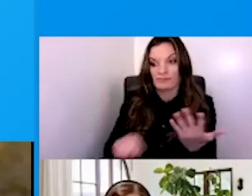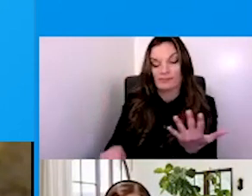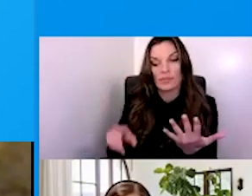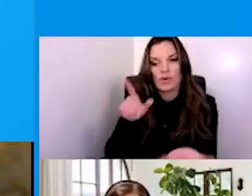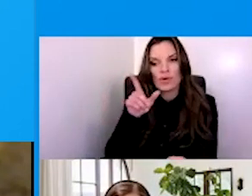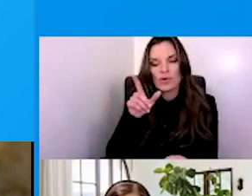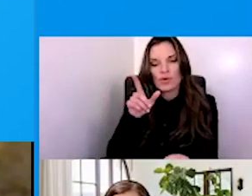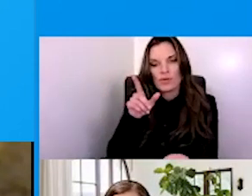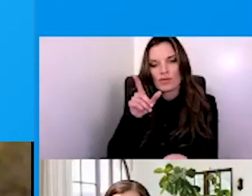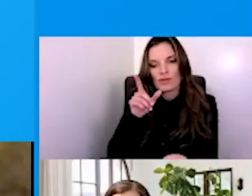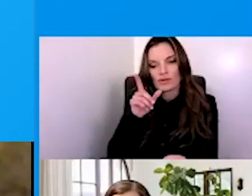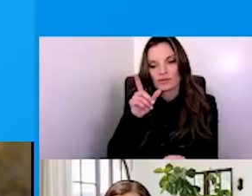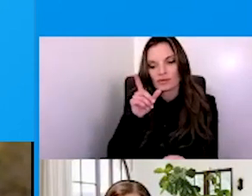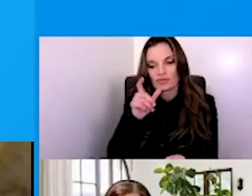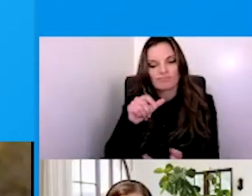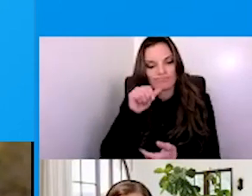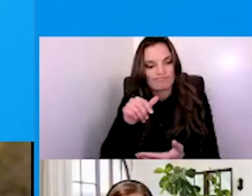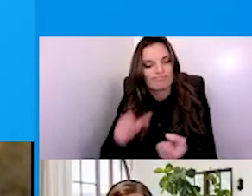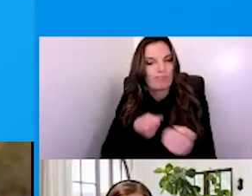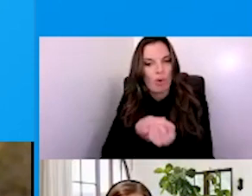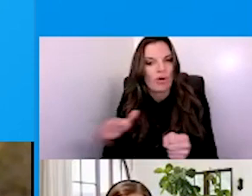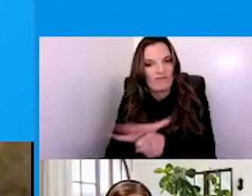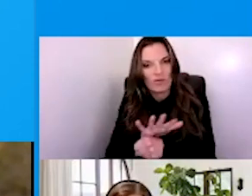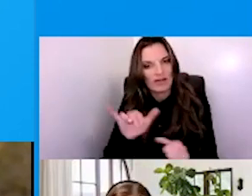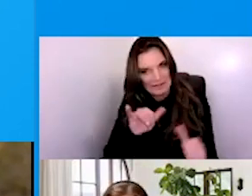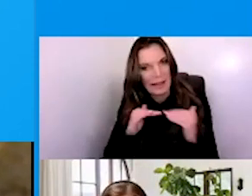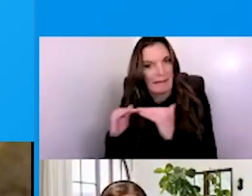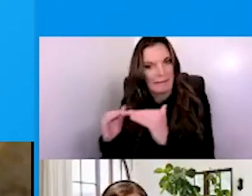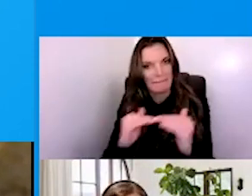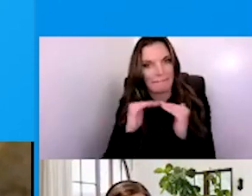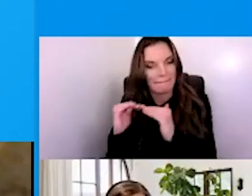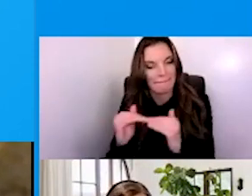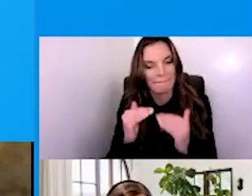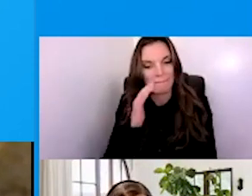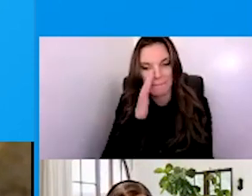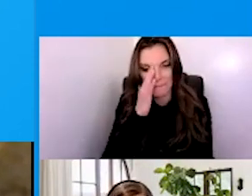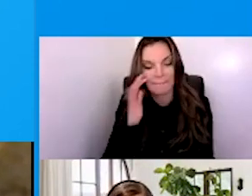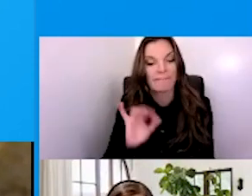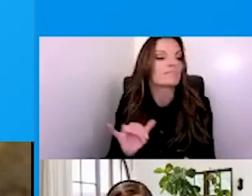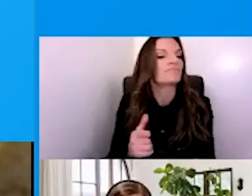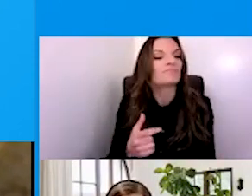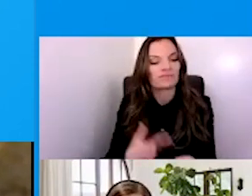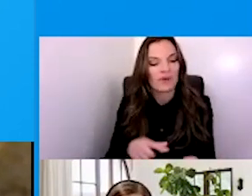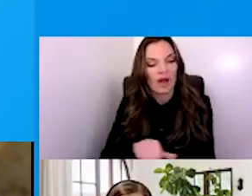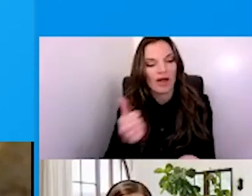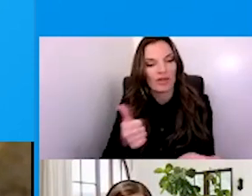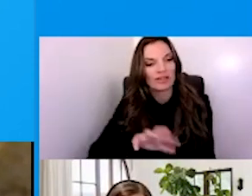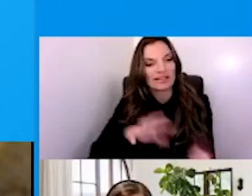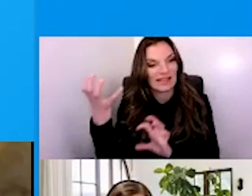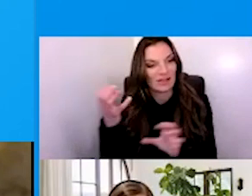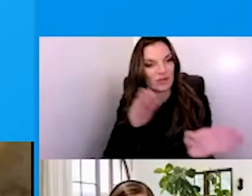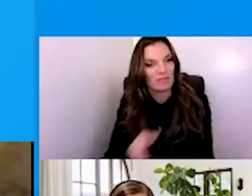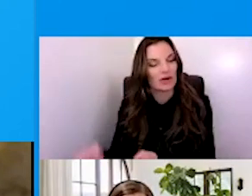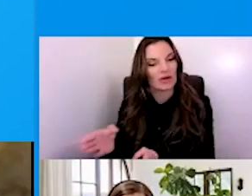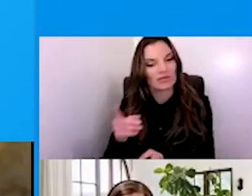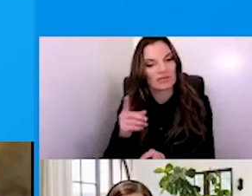last 3 years. But I also have and continue to think about other kind of disaster preparedness for our